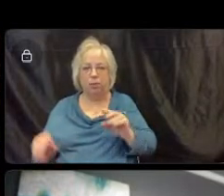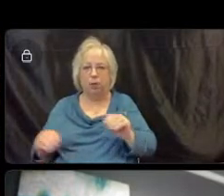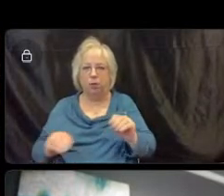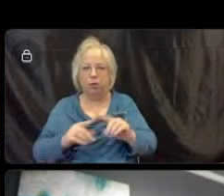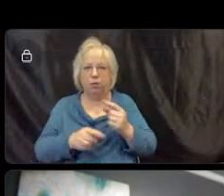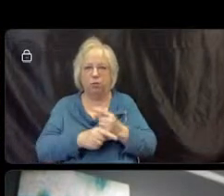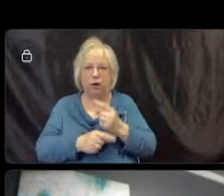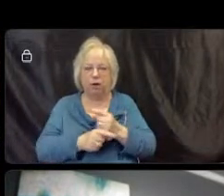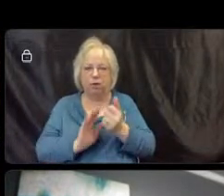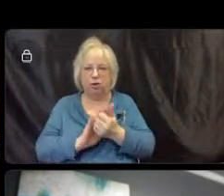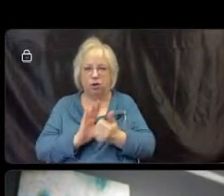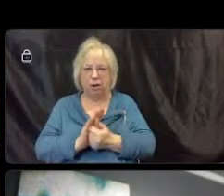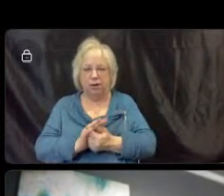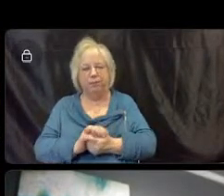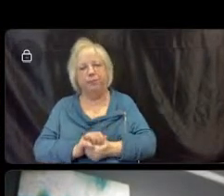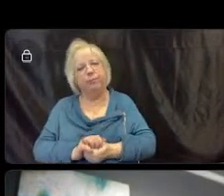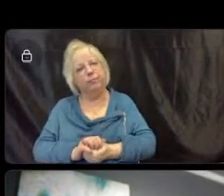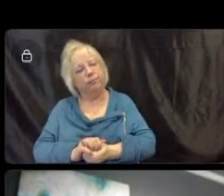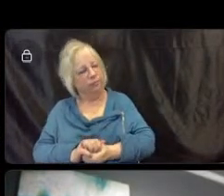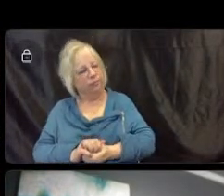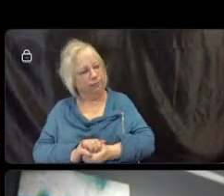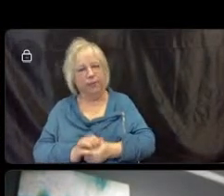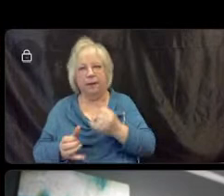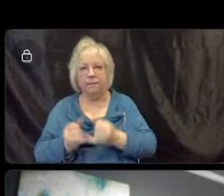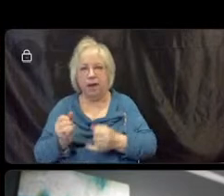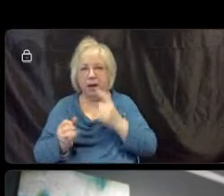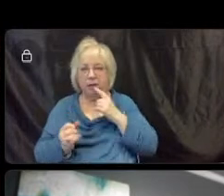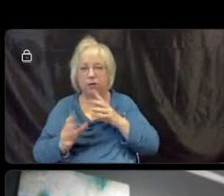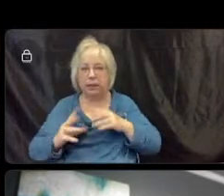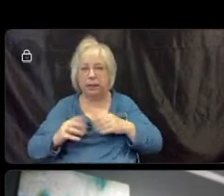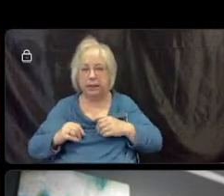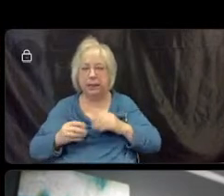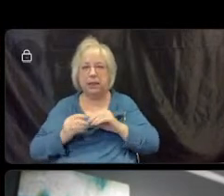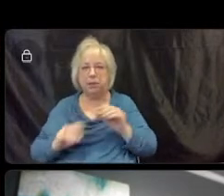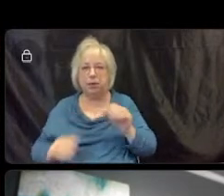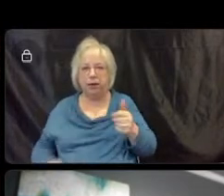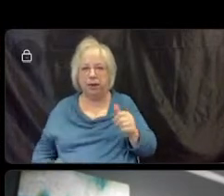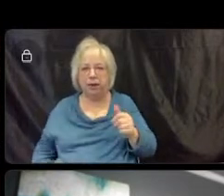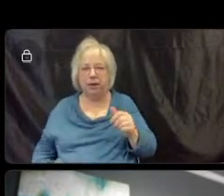agenda. The final item on consent approval is item number 10,